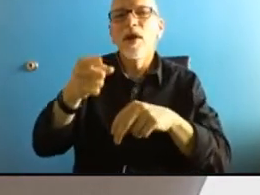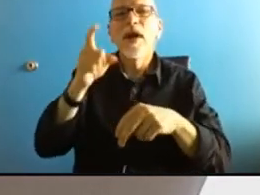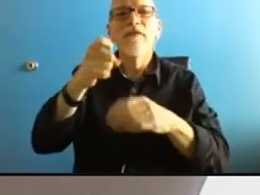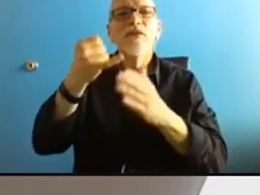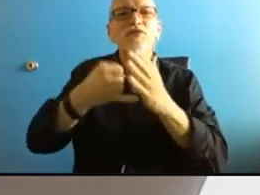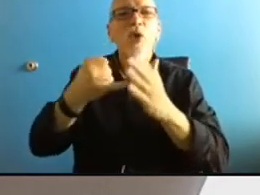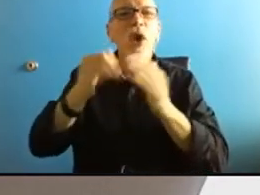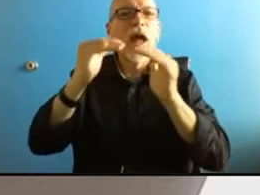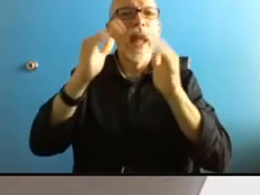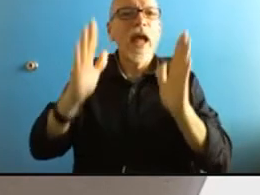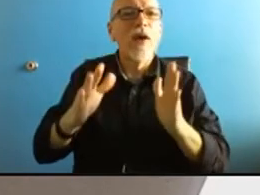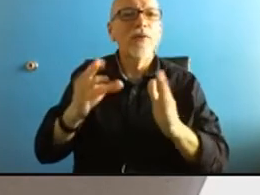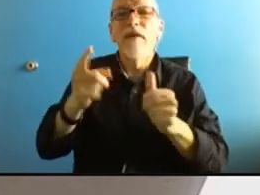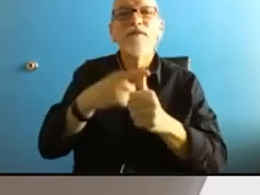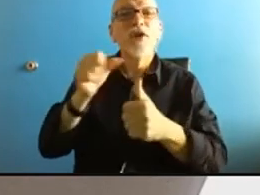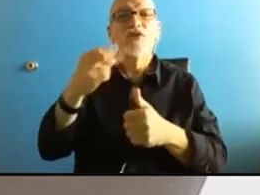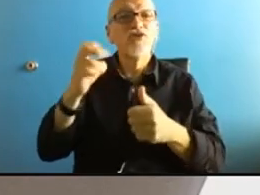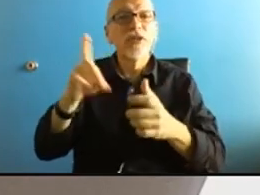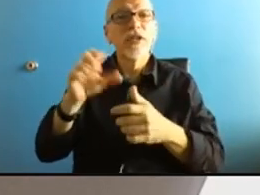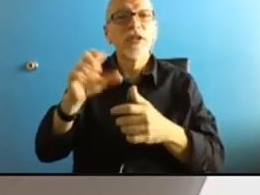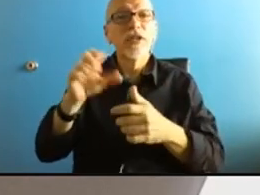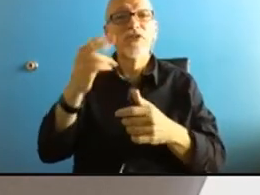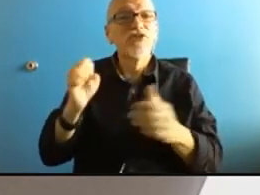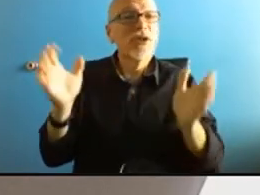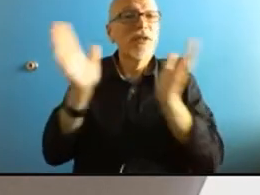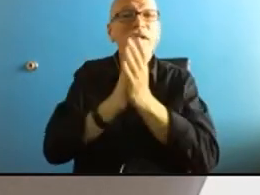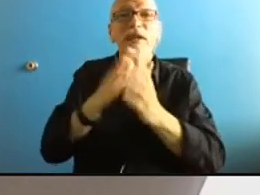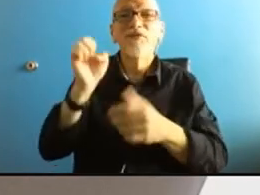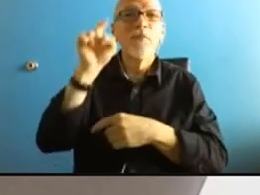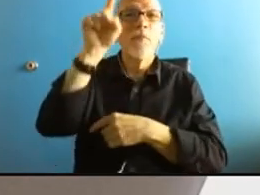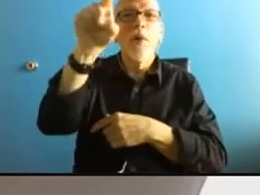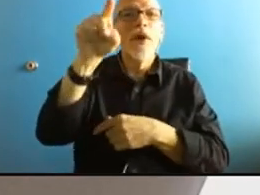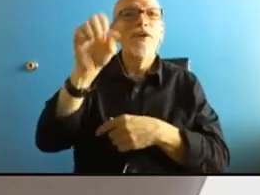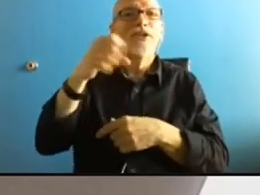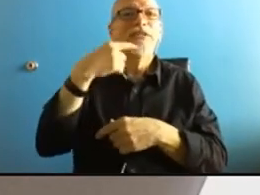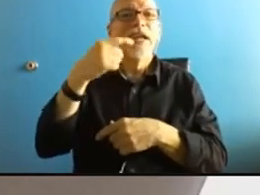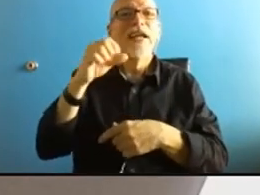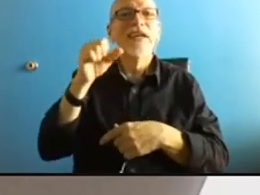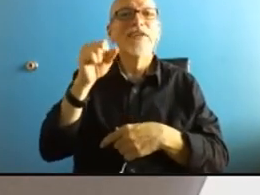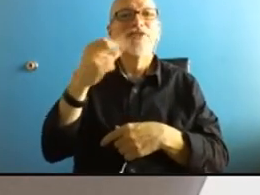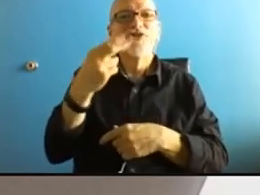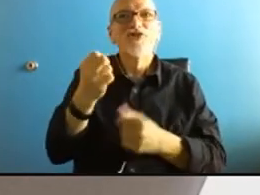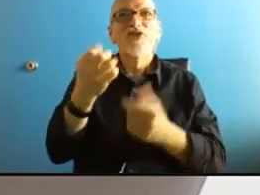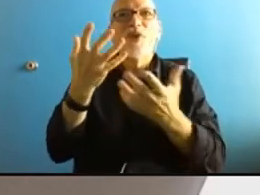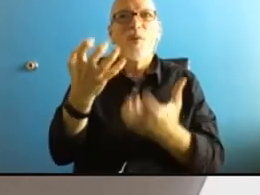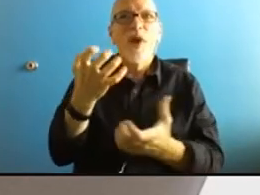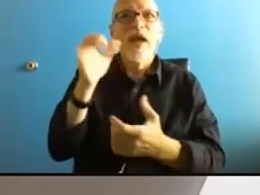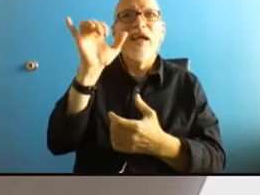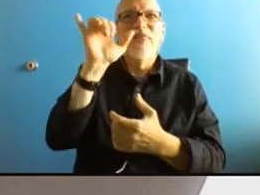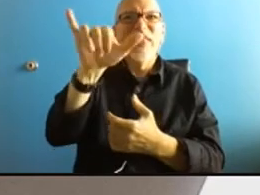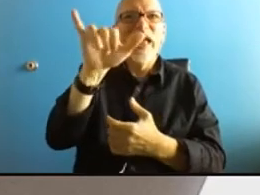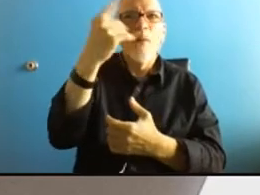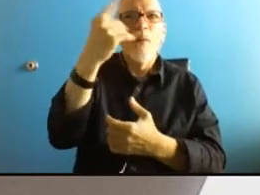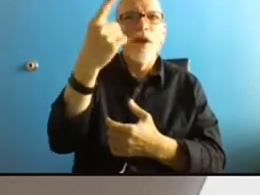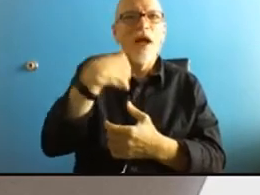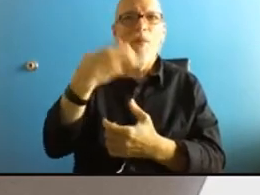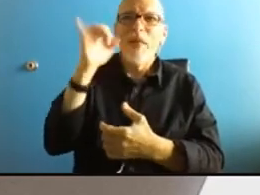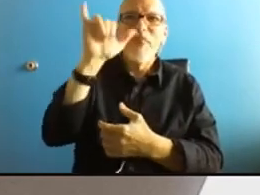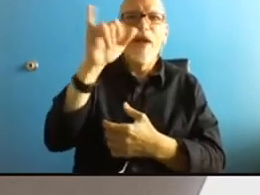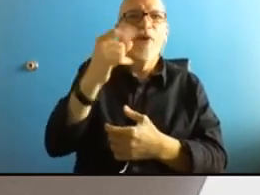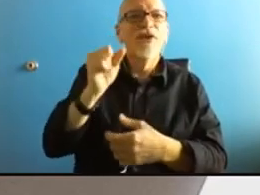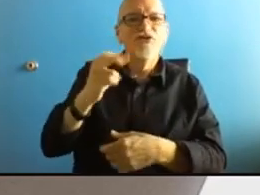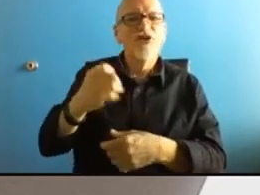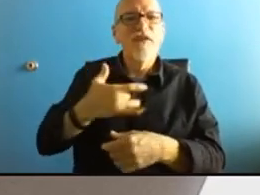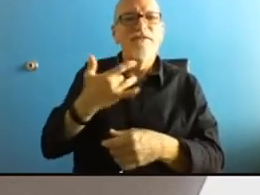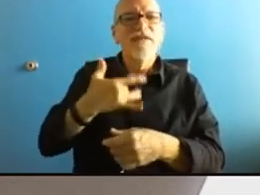And the first thing that she did was like, she clapped and she just pointed and she said that she wanted to do that one because she felt